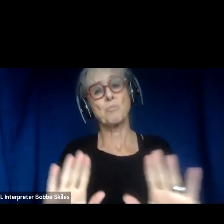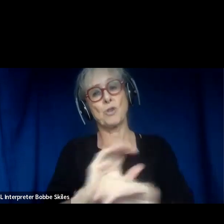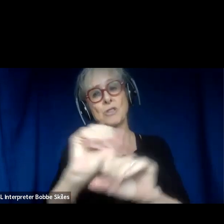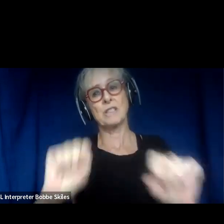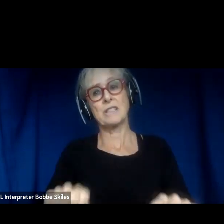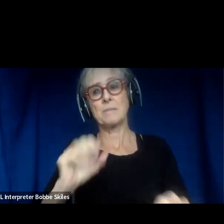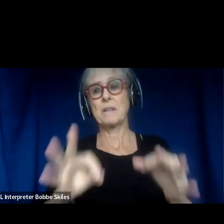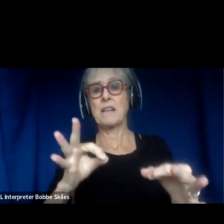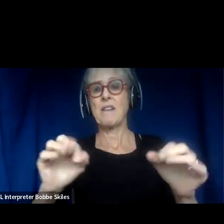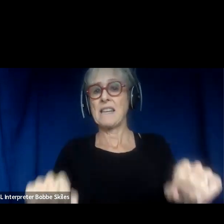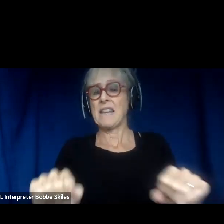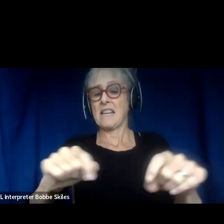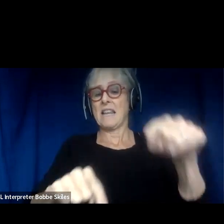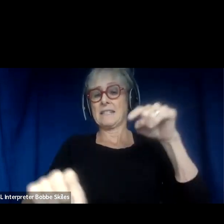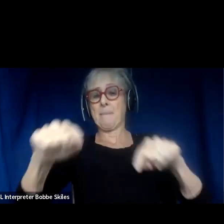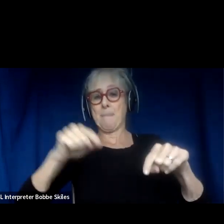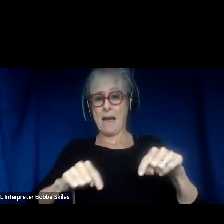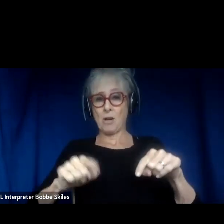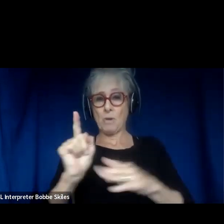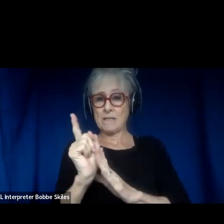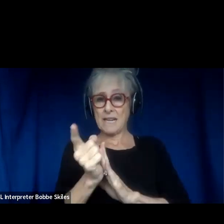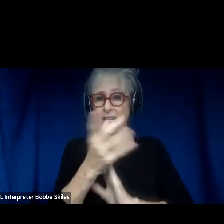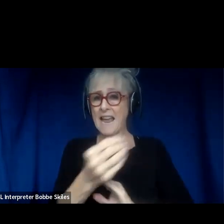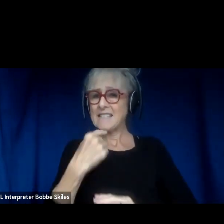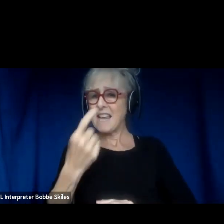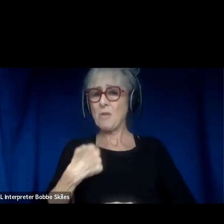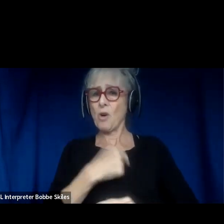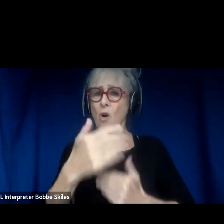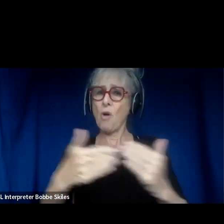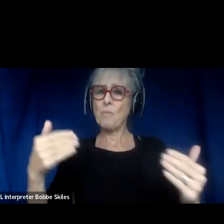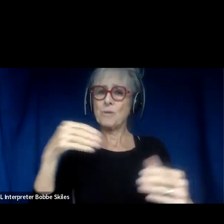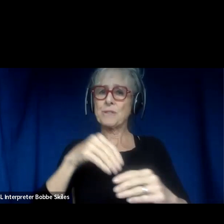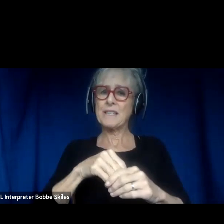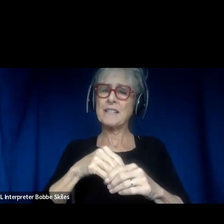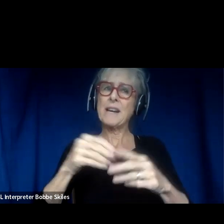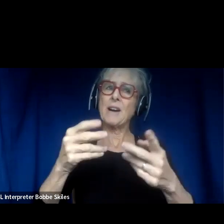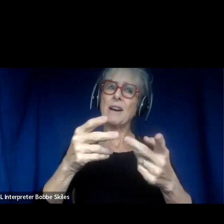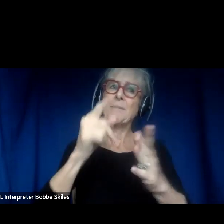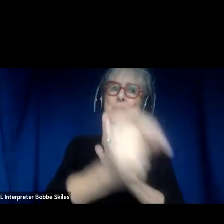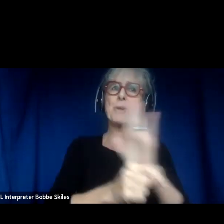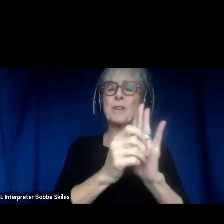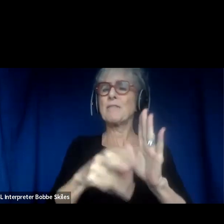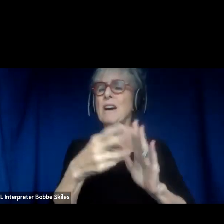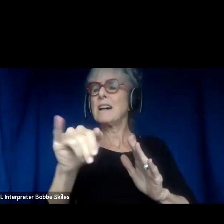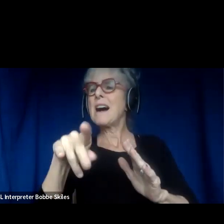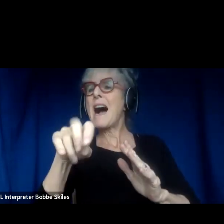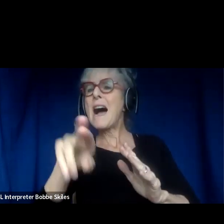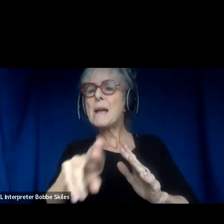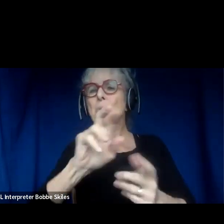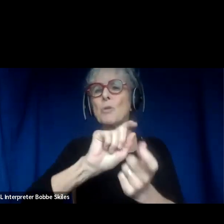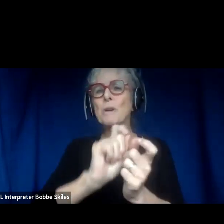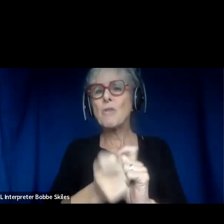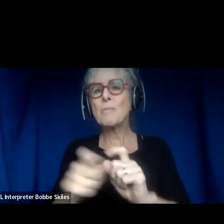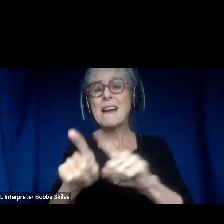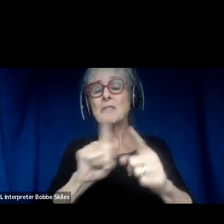can make a half a step back and say we're almost in a period of hyper-reform. And as a systems change agent, the